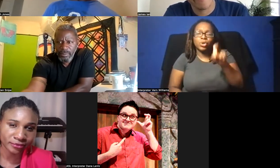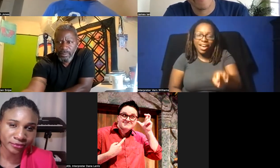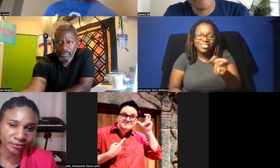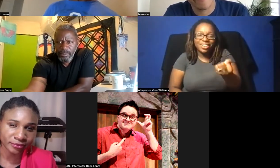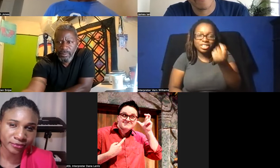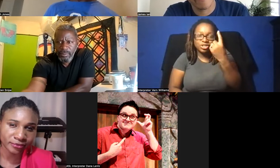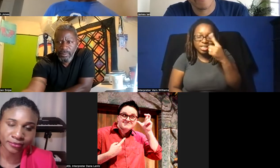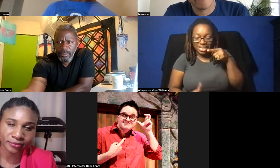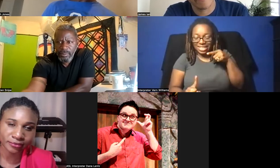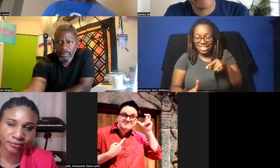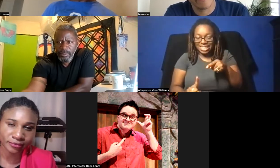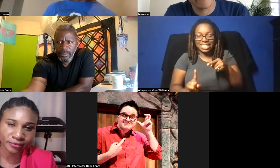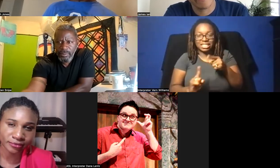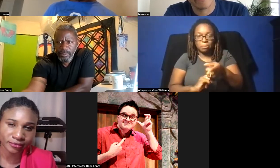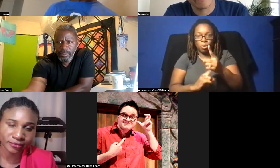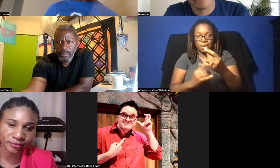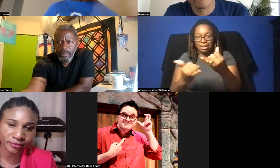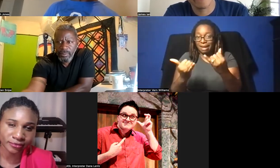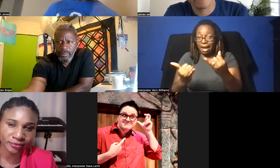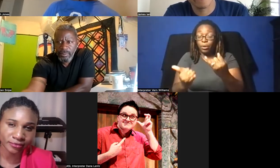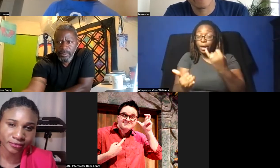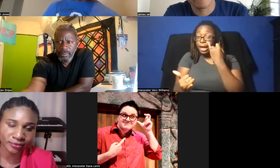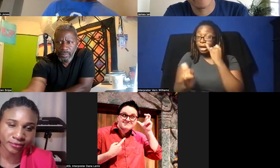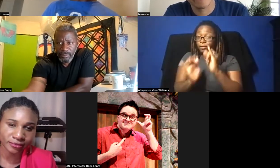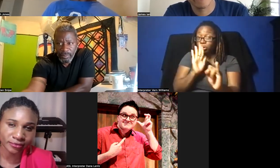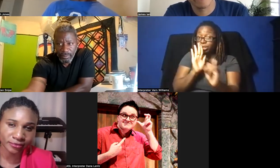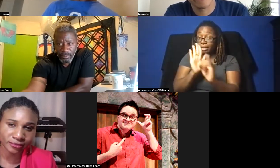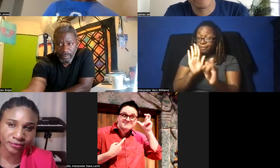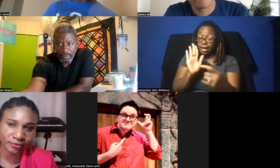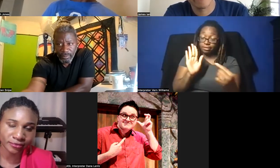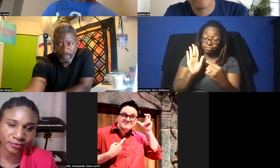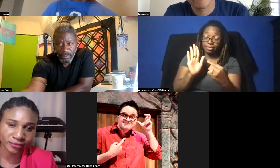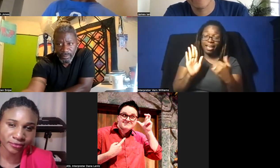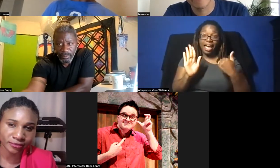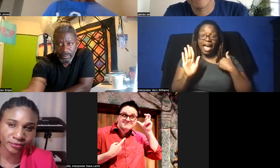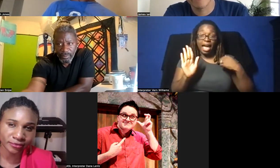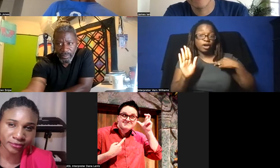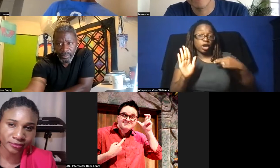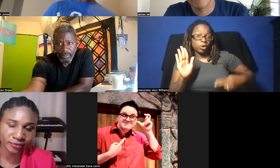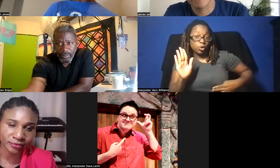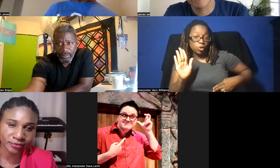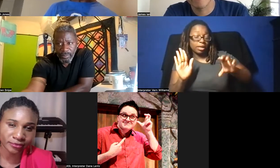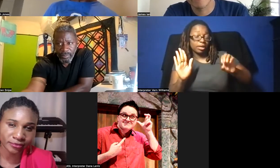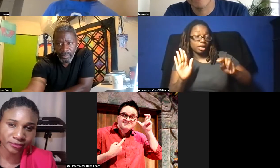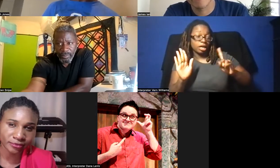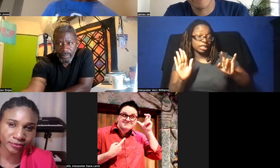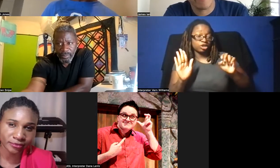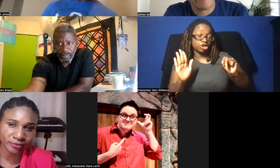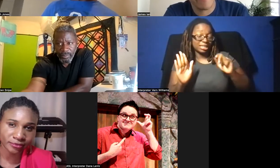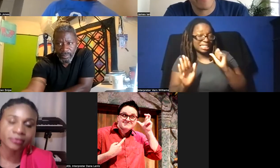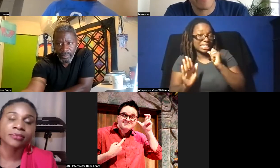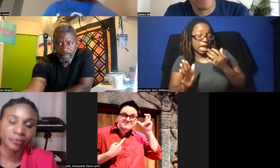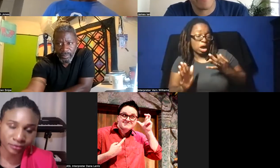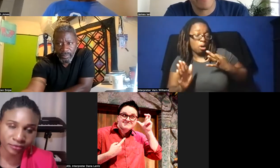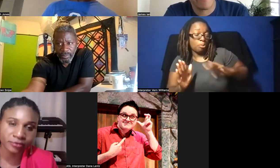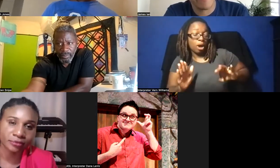land, in this hemisphere, if you are identified as having a quote human condition that was not profitable